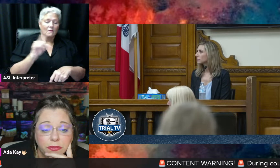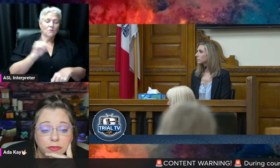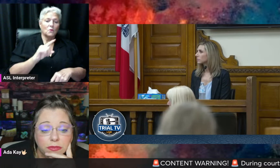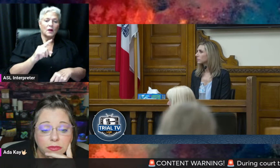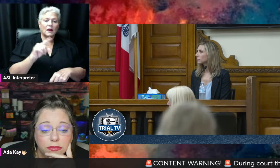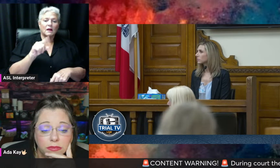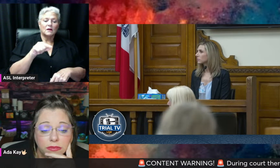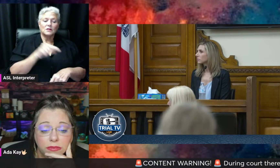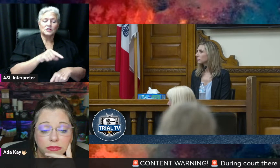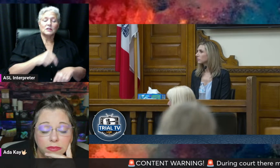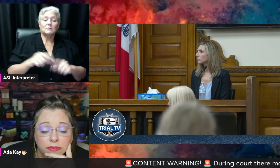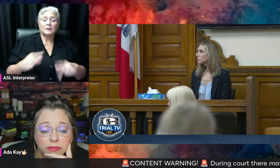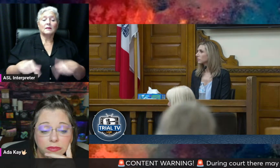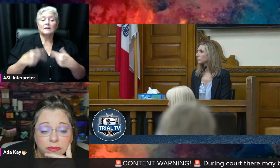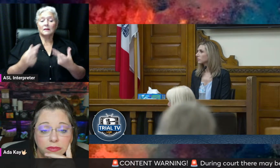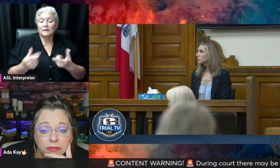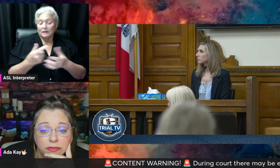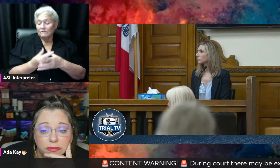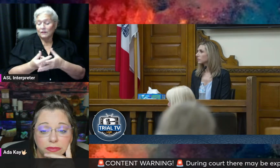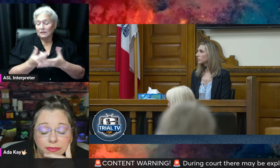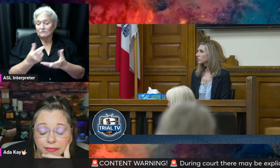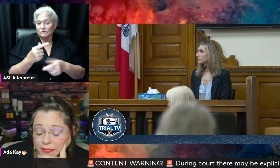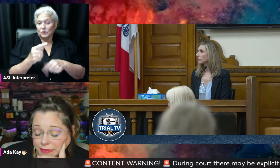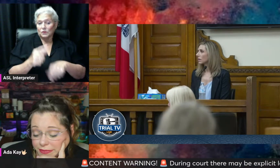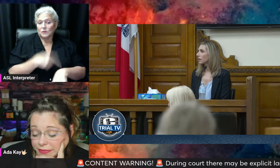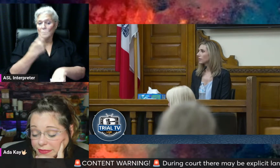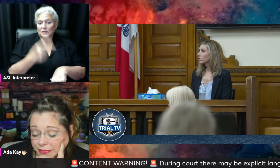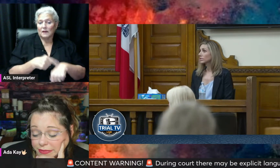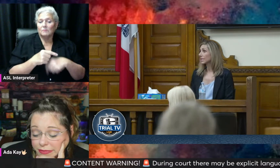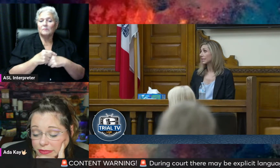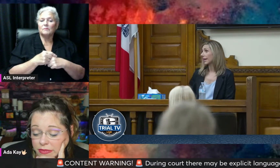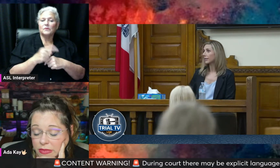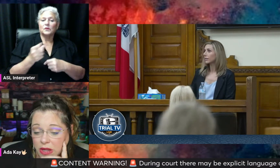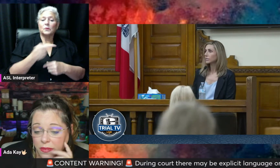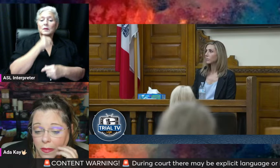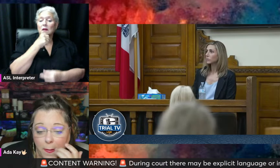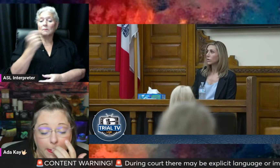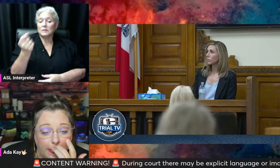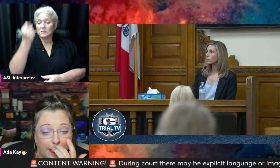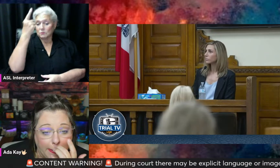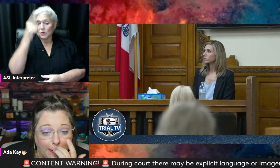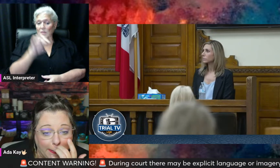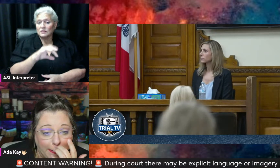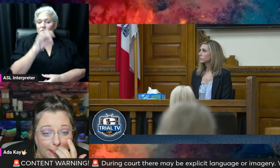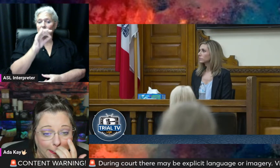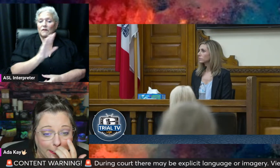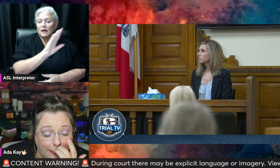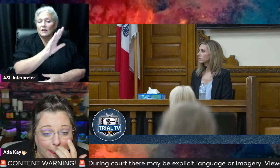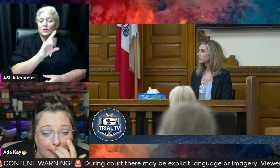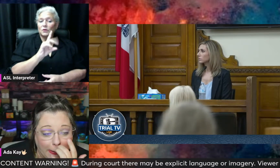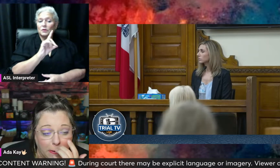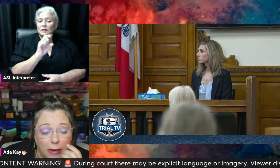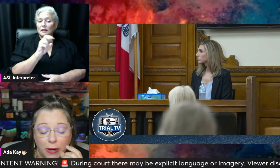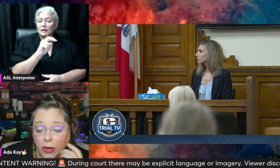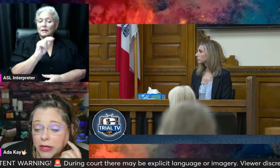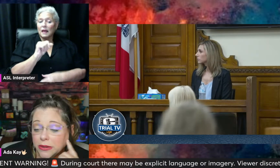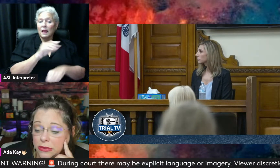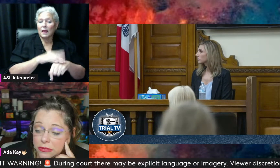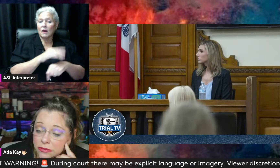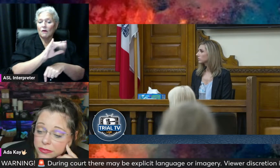you wouldn't be at all surprised to find her DNA on it, would you? Her DNA, I suppose, no.